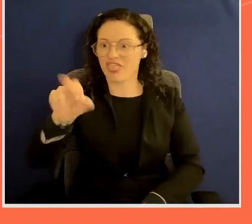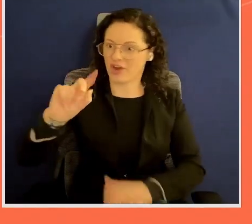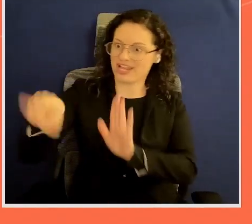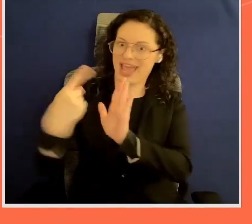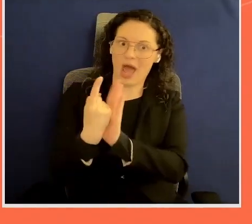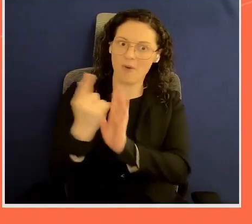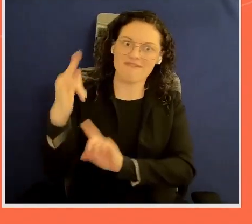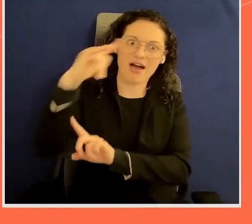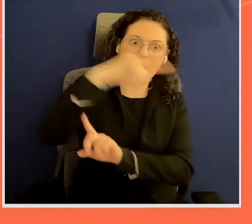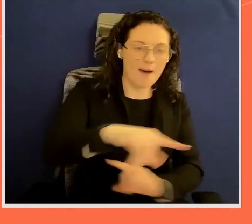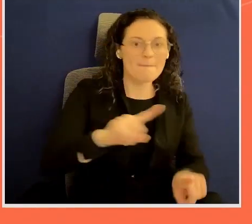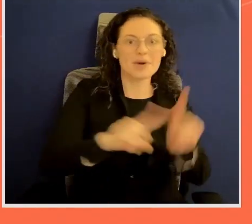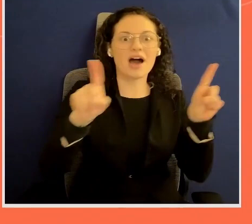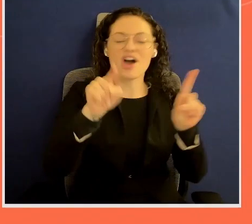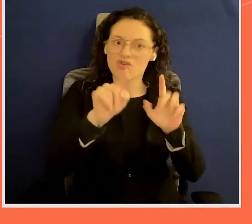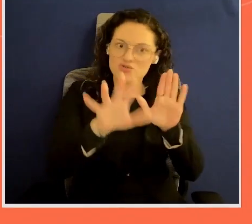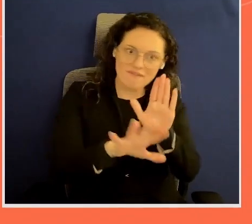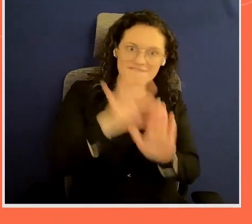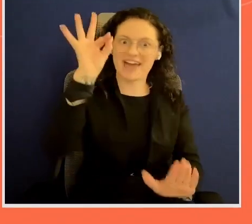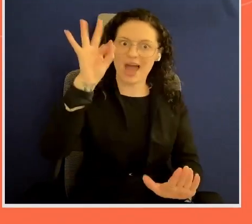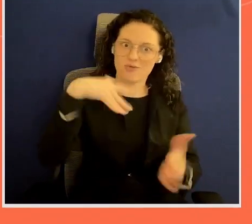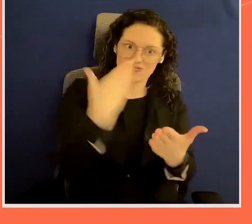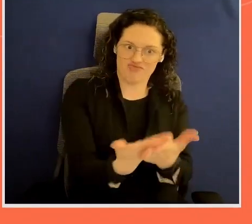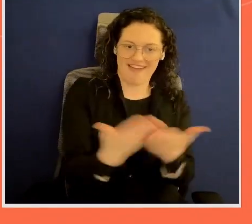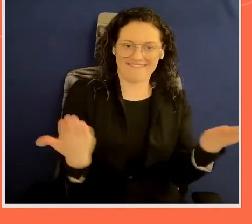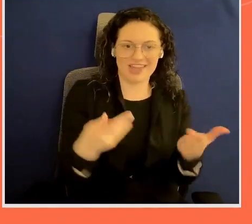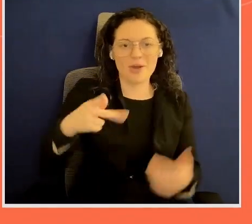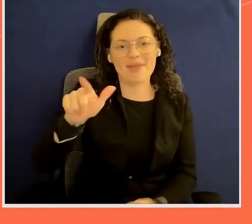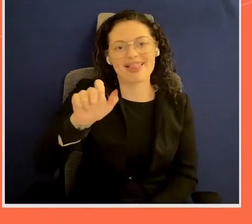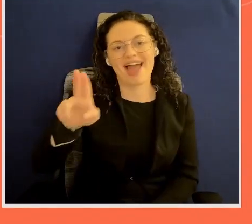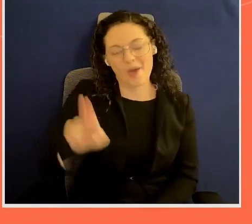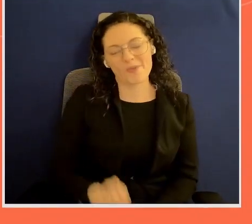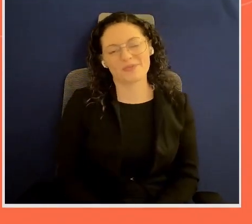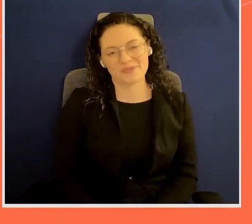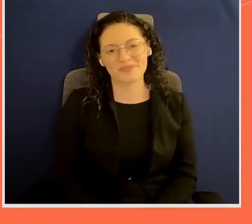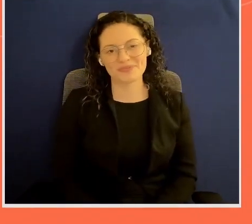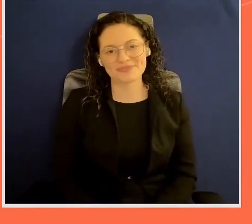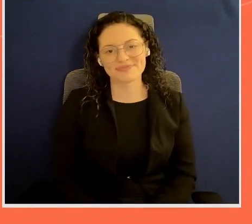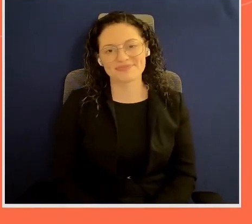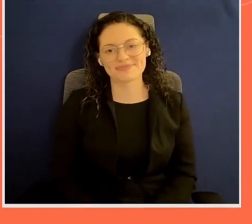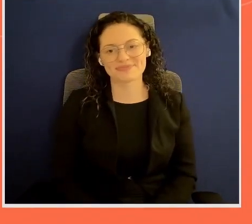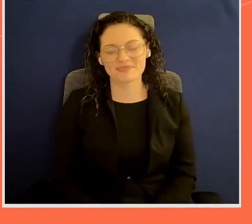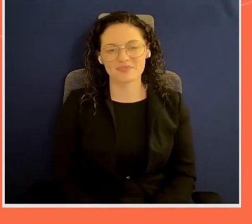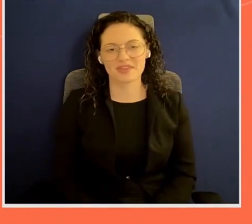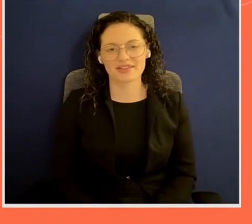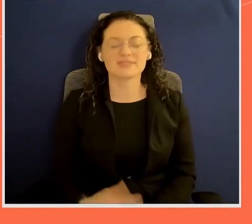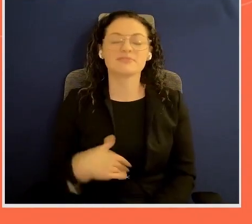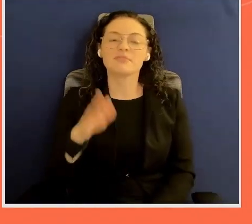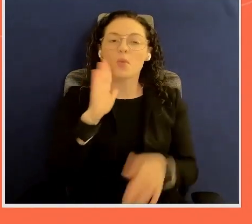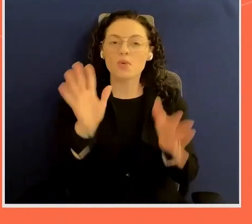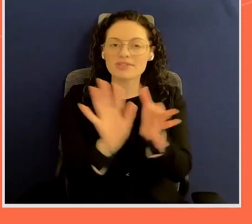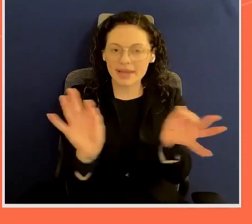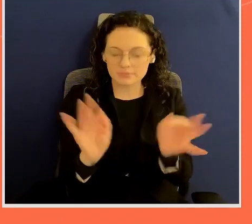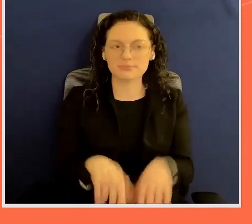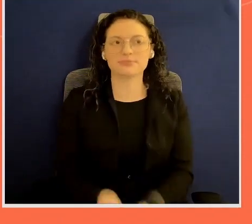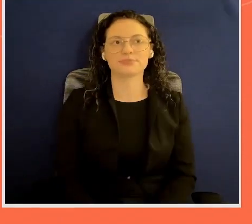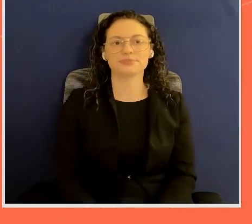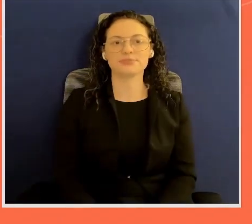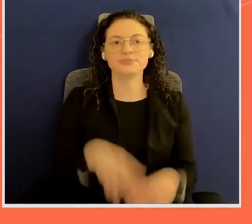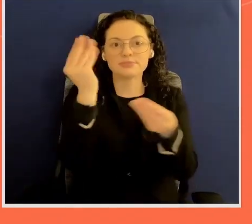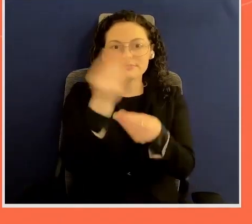providing 50% of the Earth's oxygen. It's a source of food and the primary source of protein for our